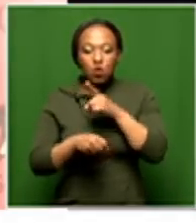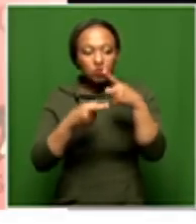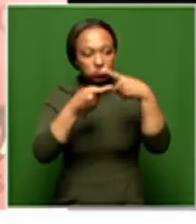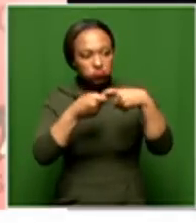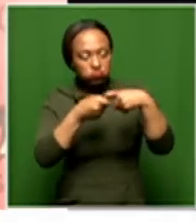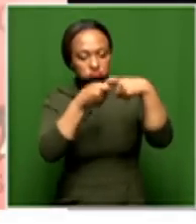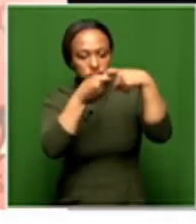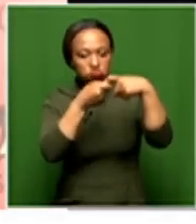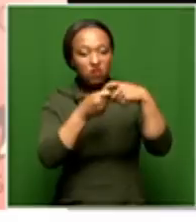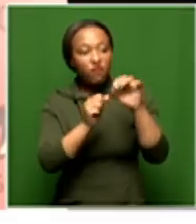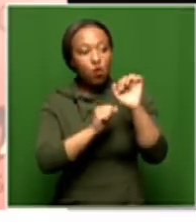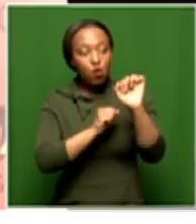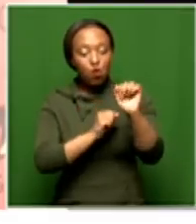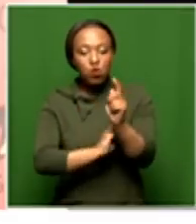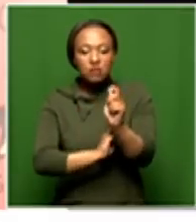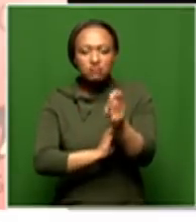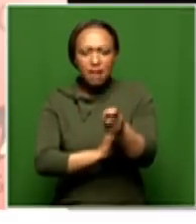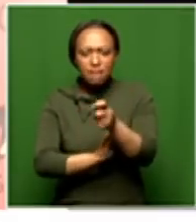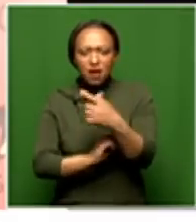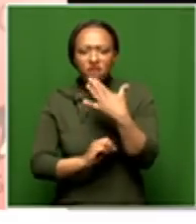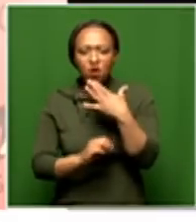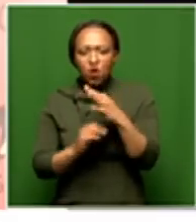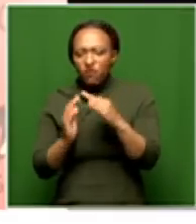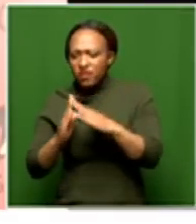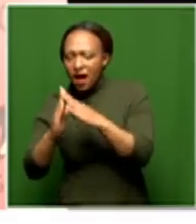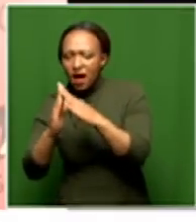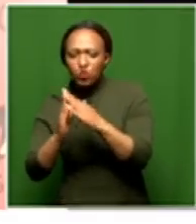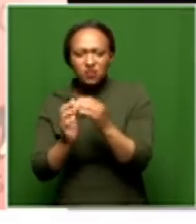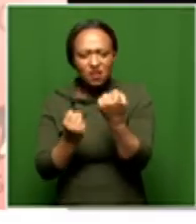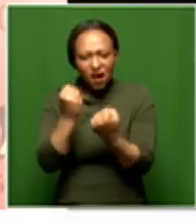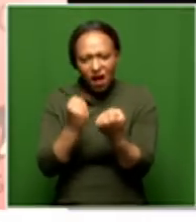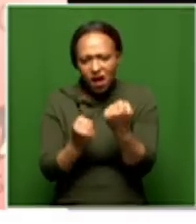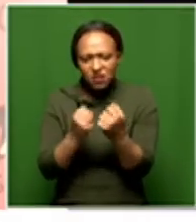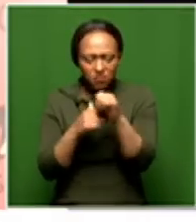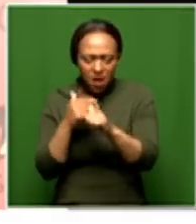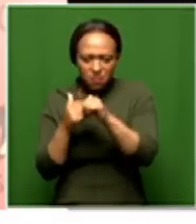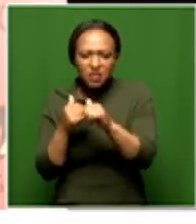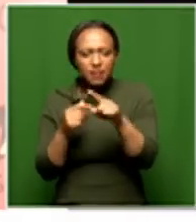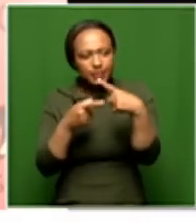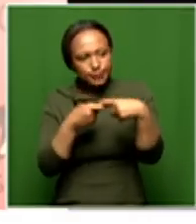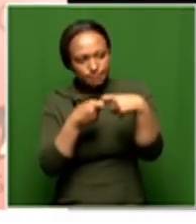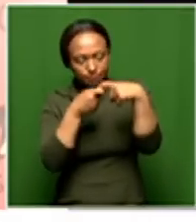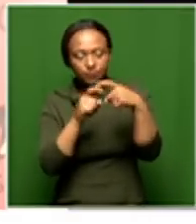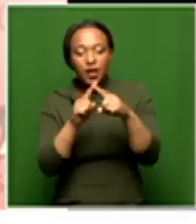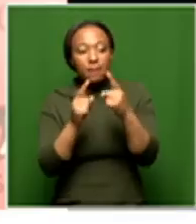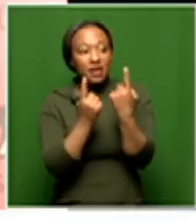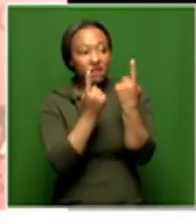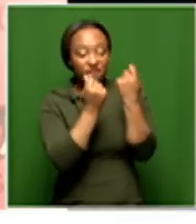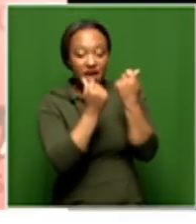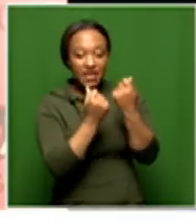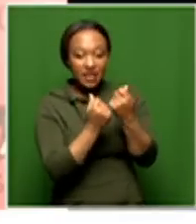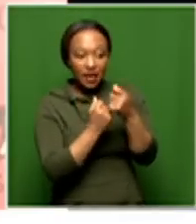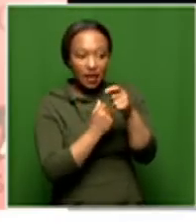of their mortgages for houses, for cars and others. But the financial sector was